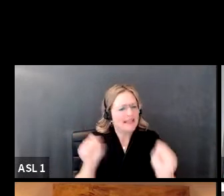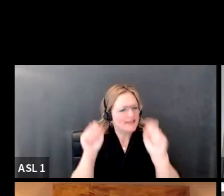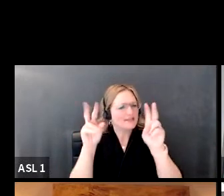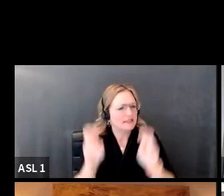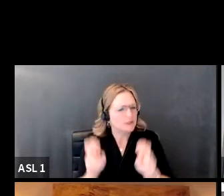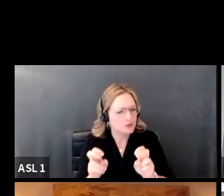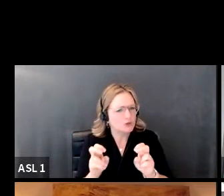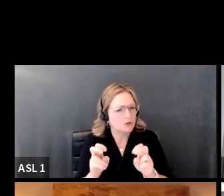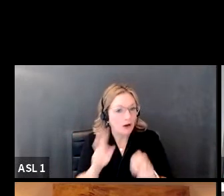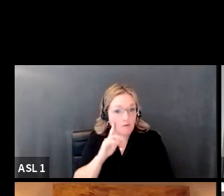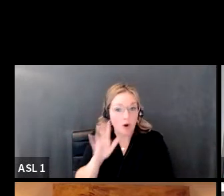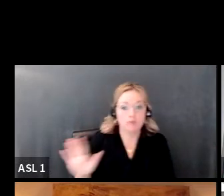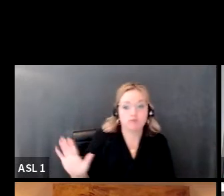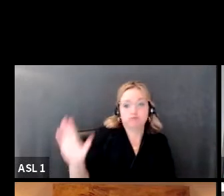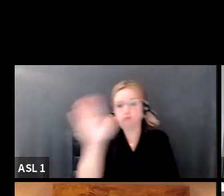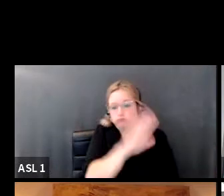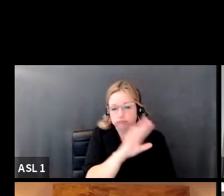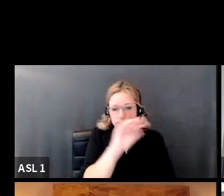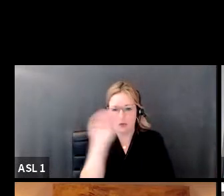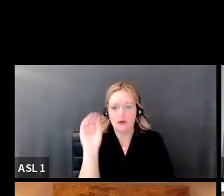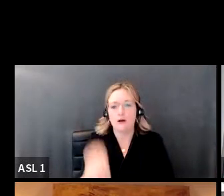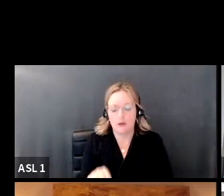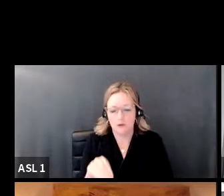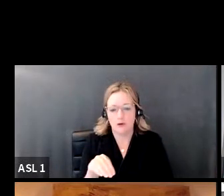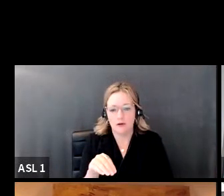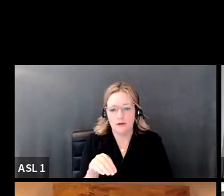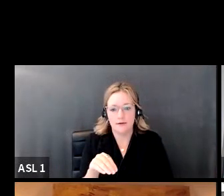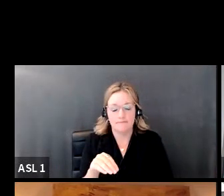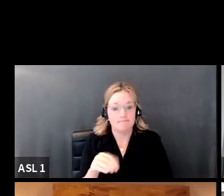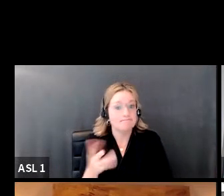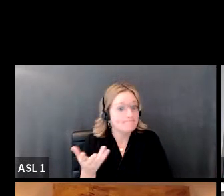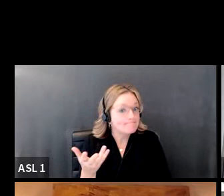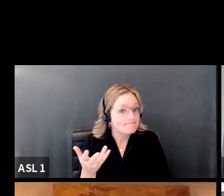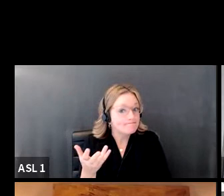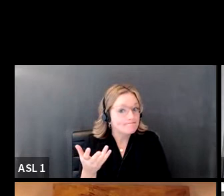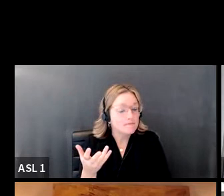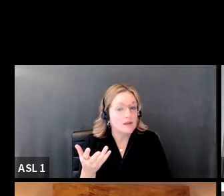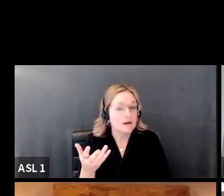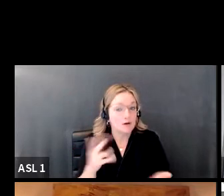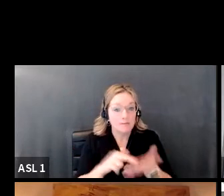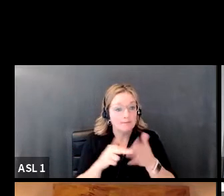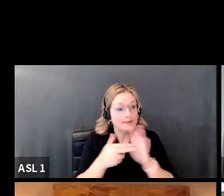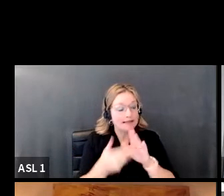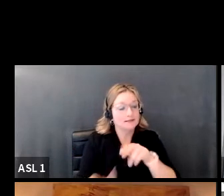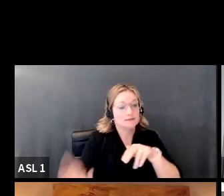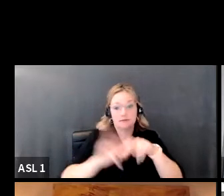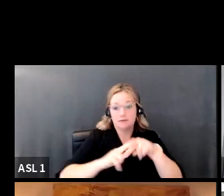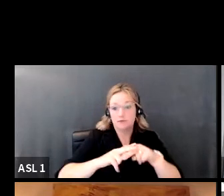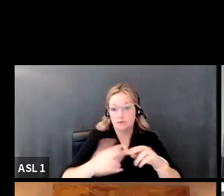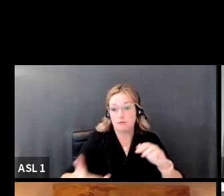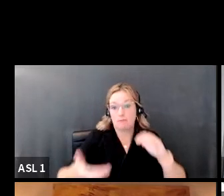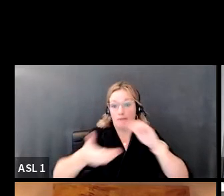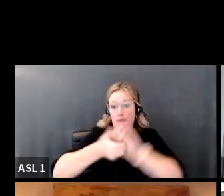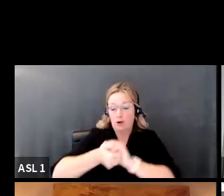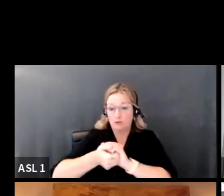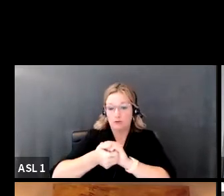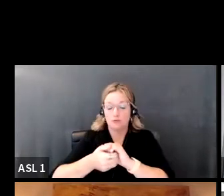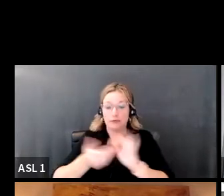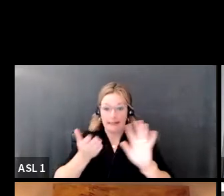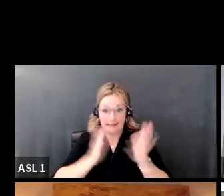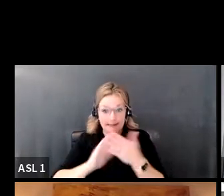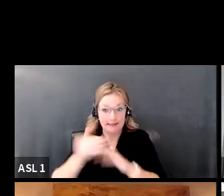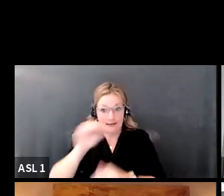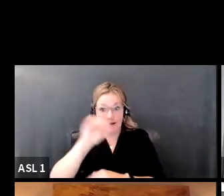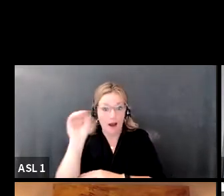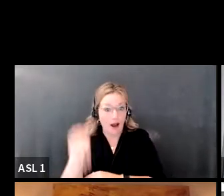across the city for speeding and i don't know if there needs to be greater partnerships with the city on you know